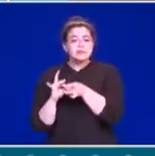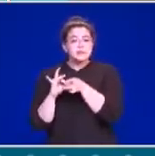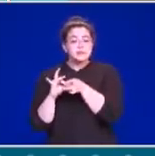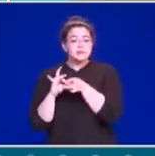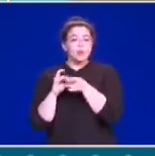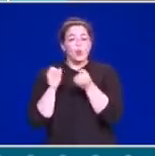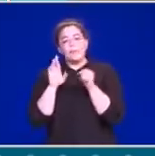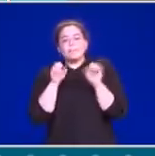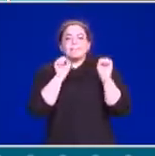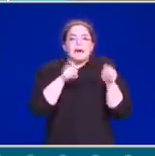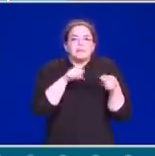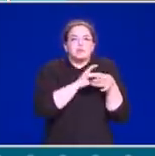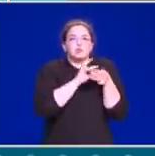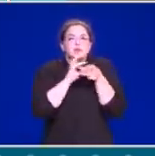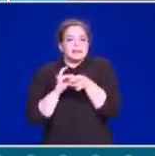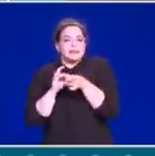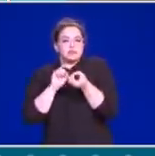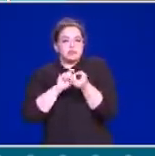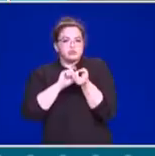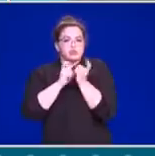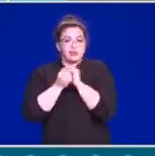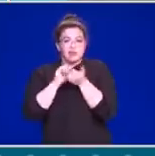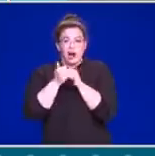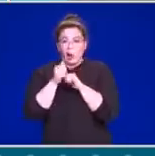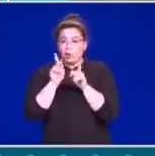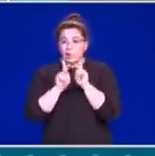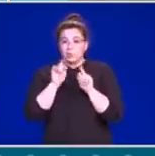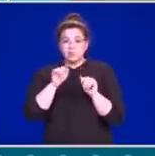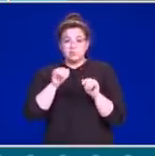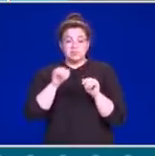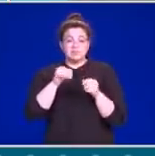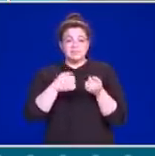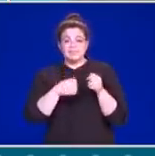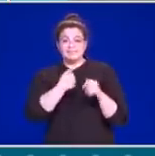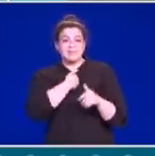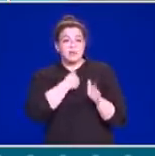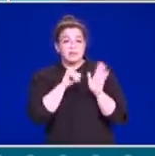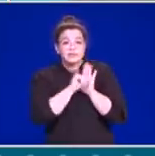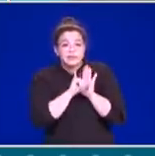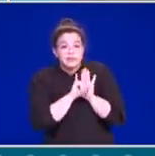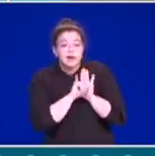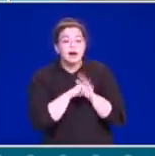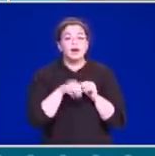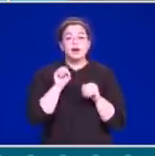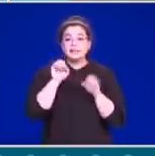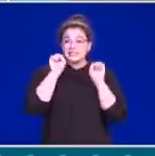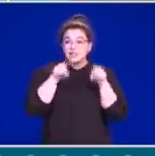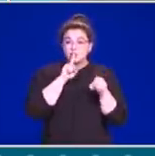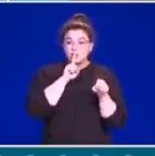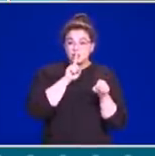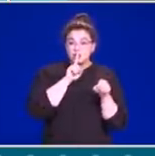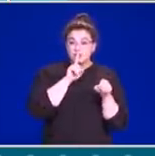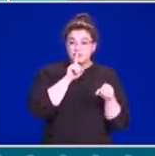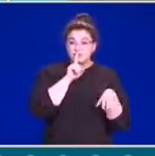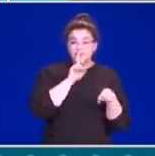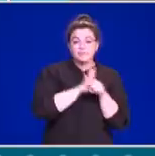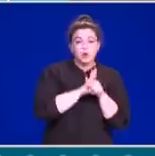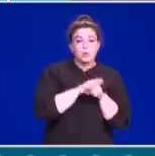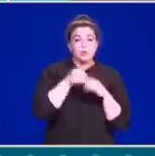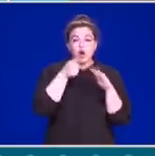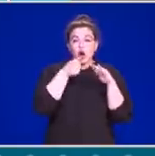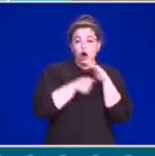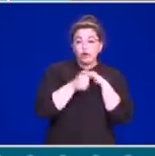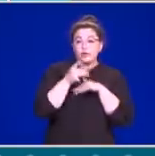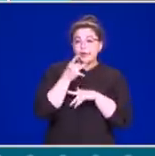or possibly related to a change in how people self-identified? And then finally, can you verify whether the under